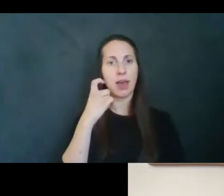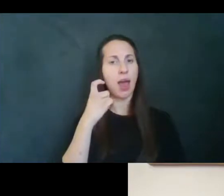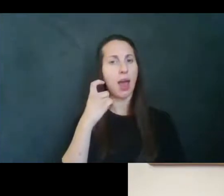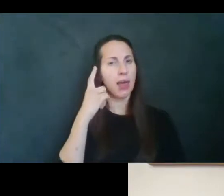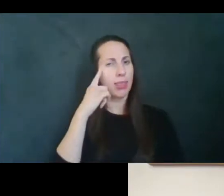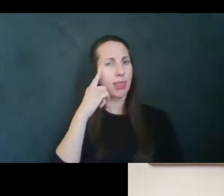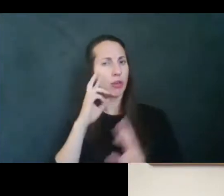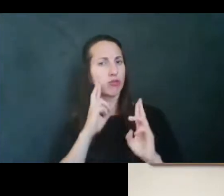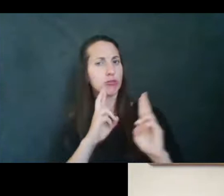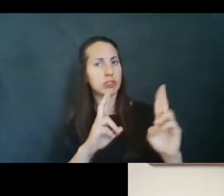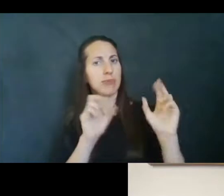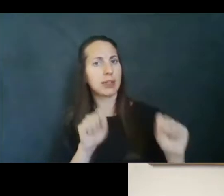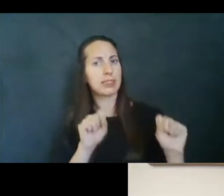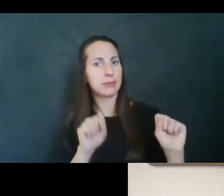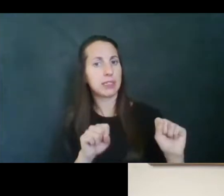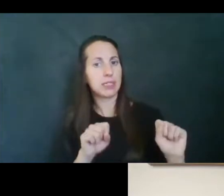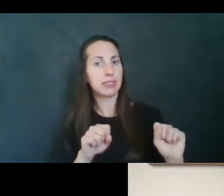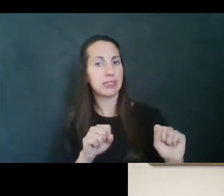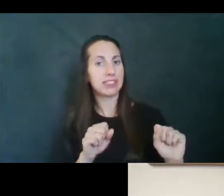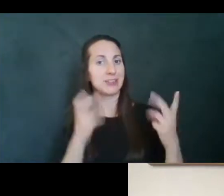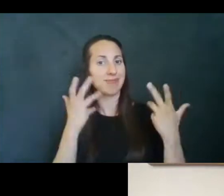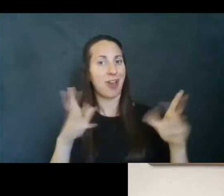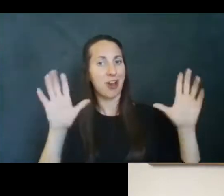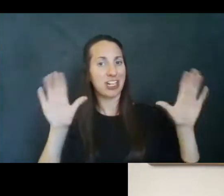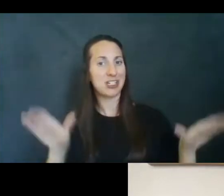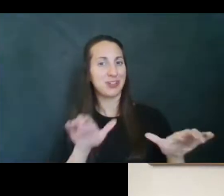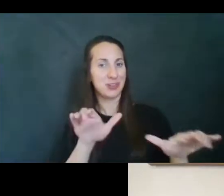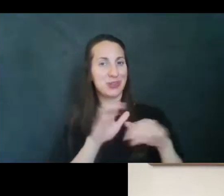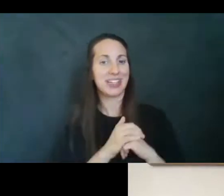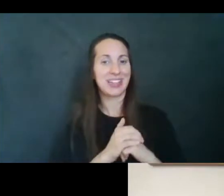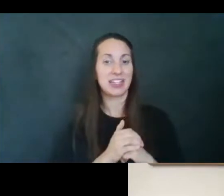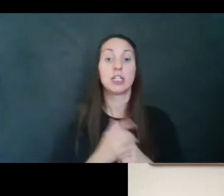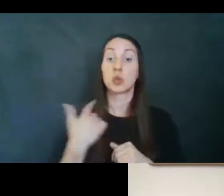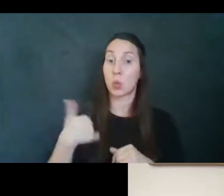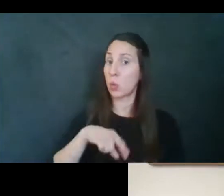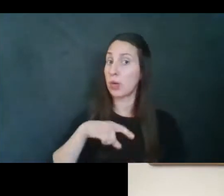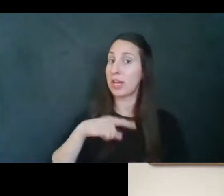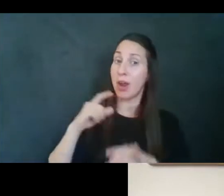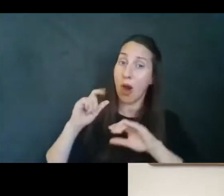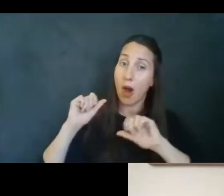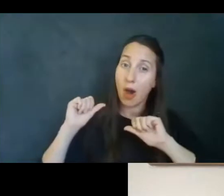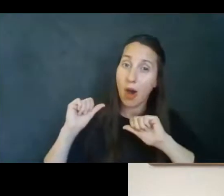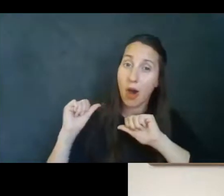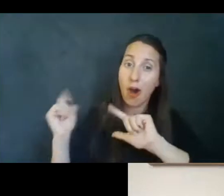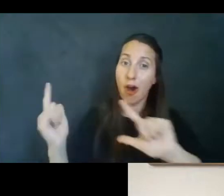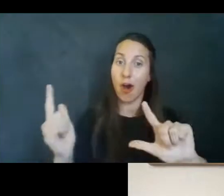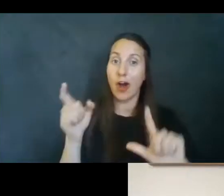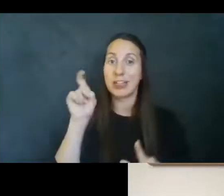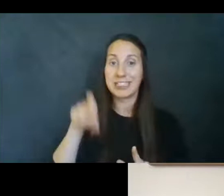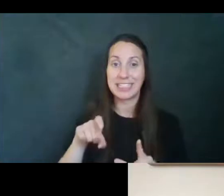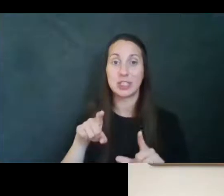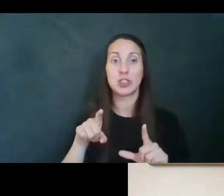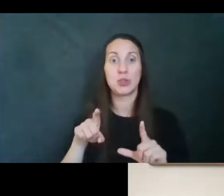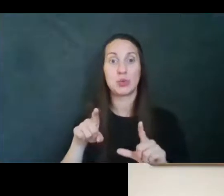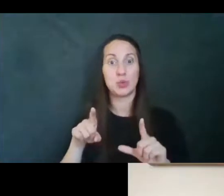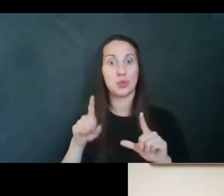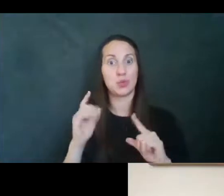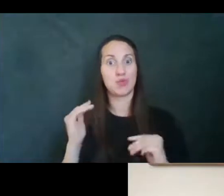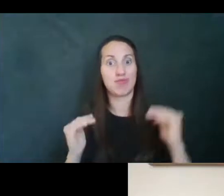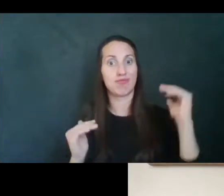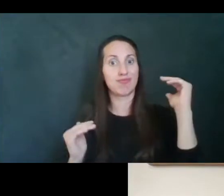at a very high level, and that we all need to be working towards a